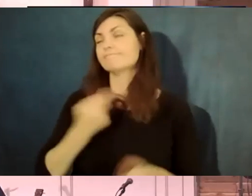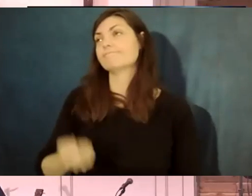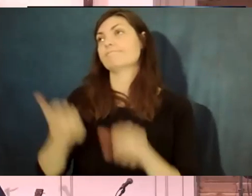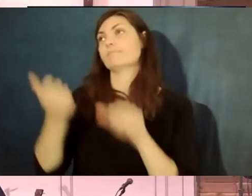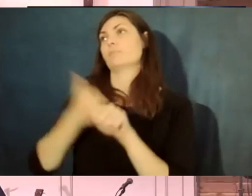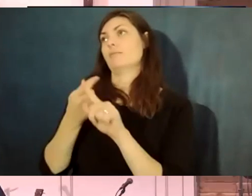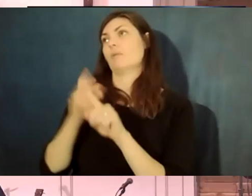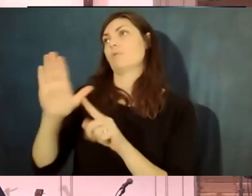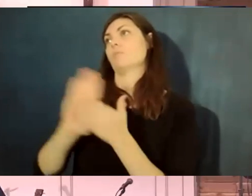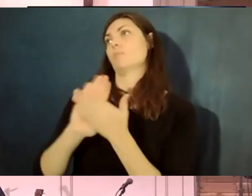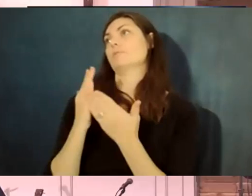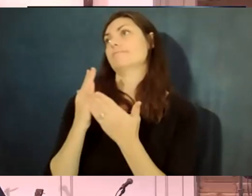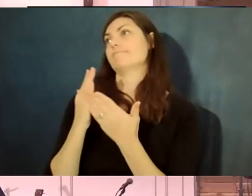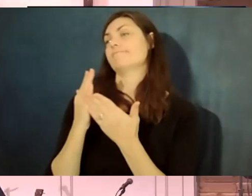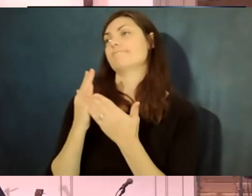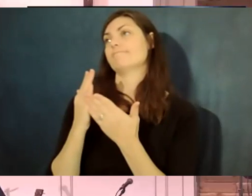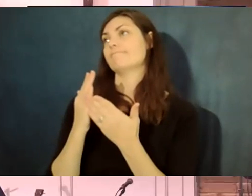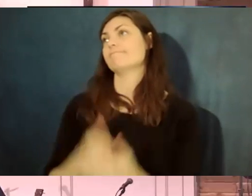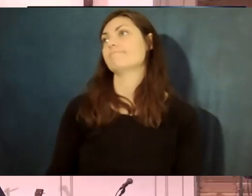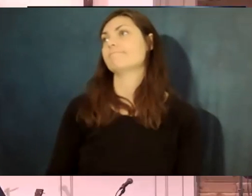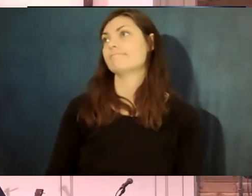all perish.